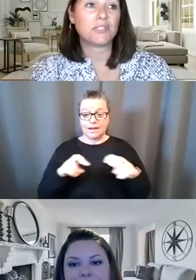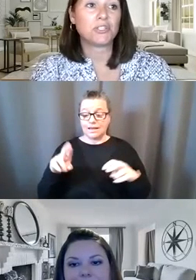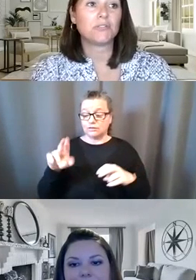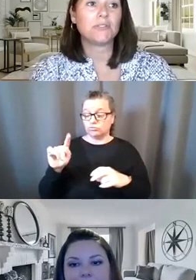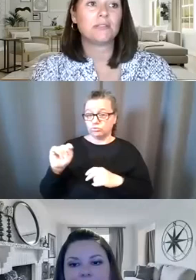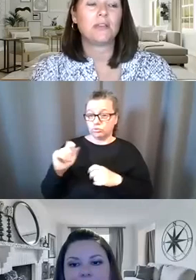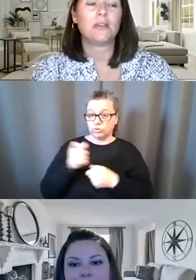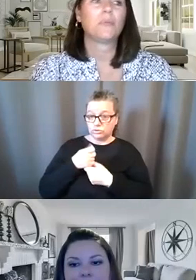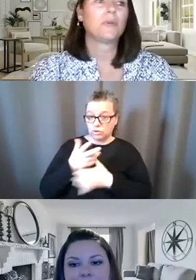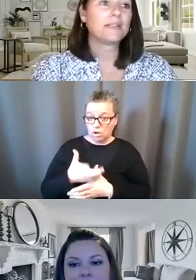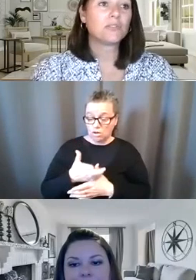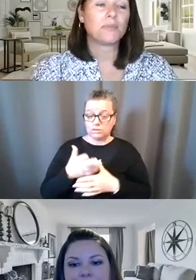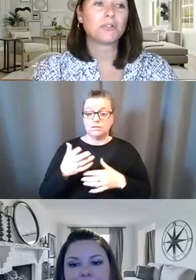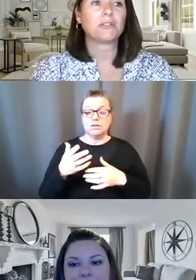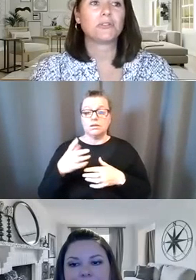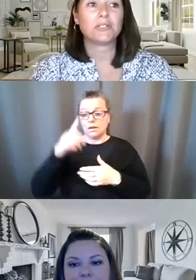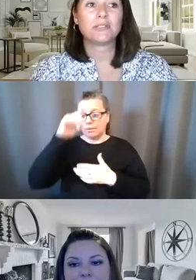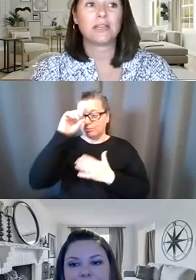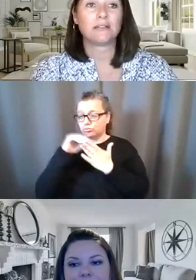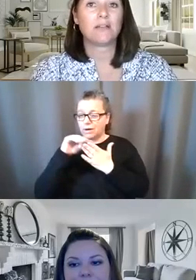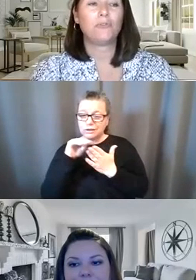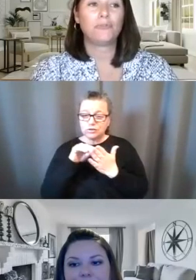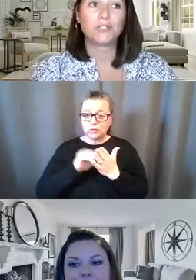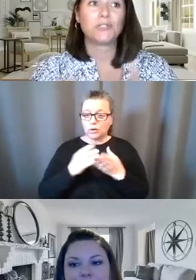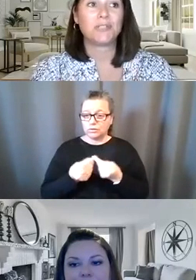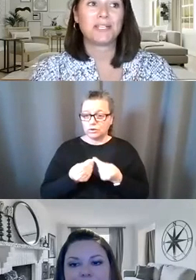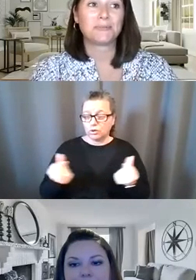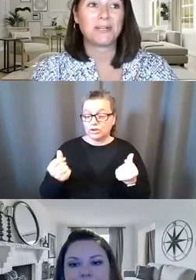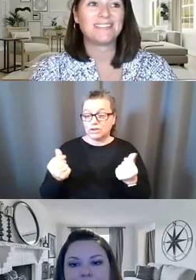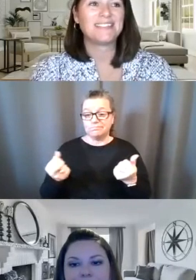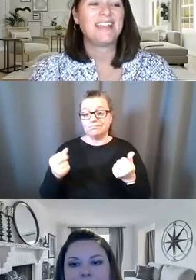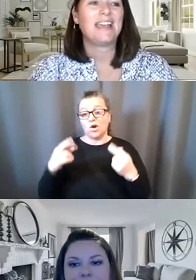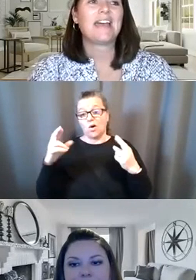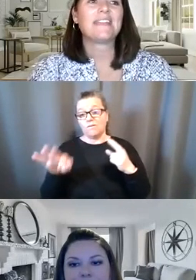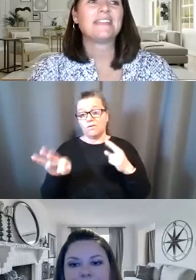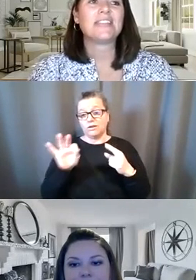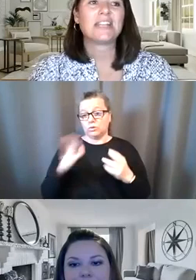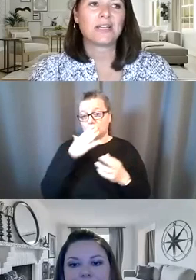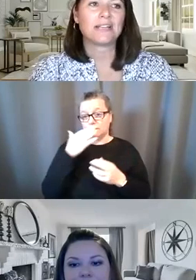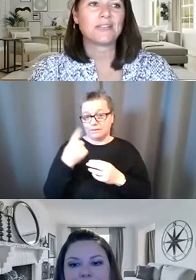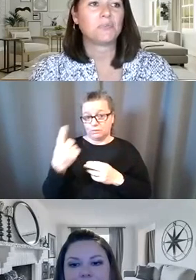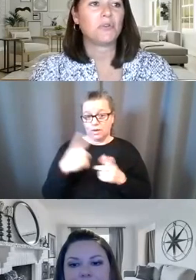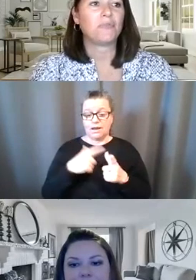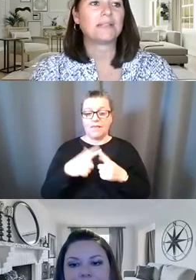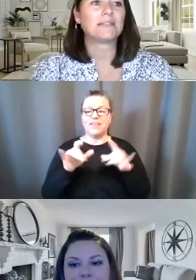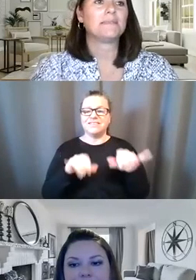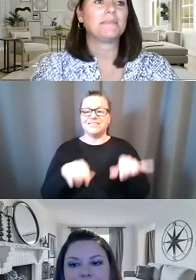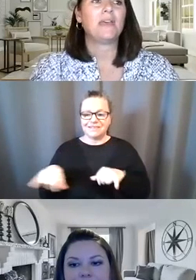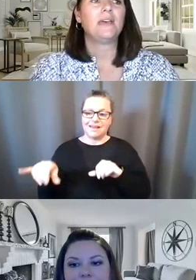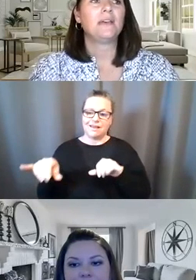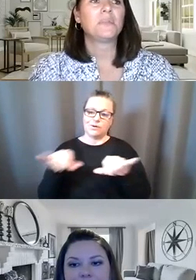those issues, brainstorm your solutions and hopefully choose the best ones, and then standardize those